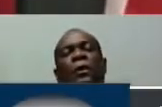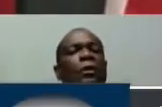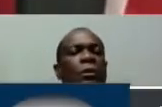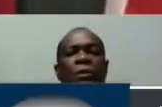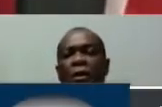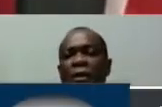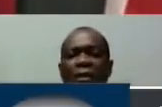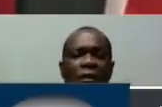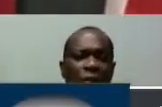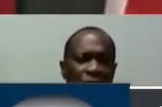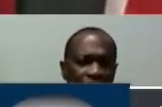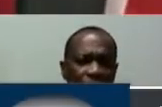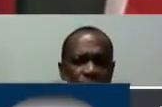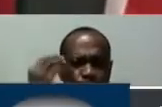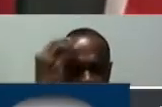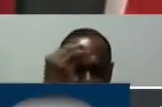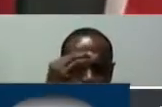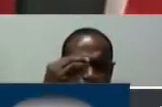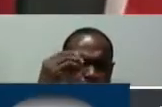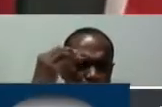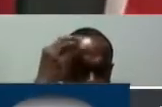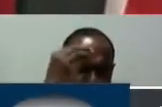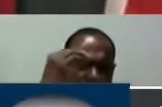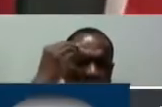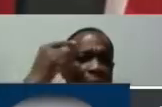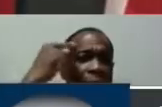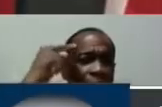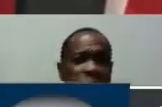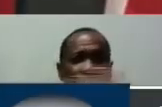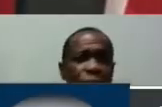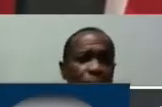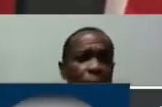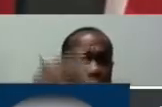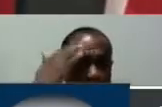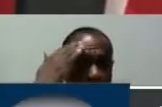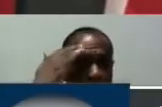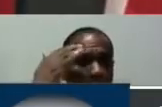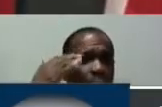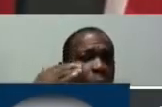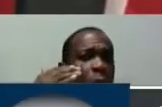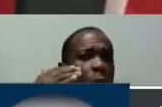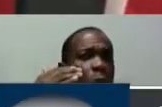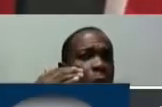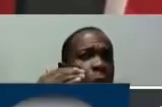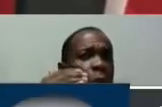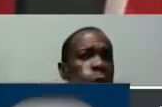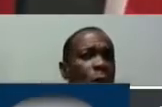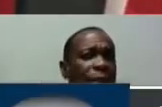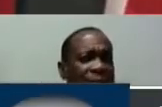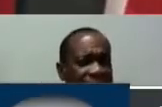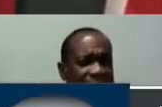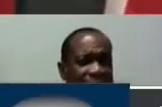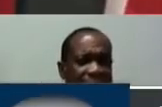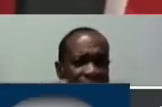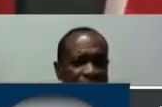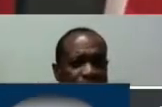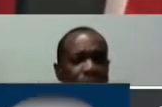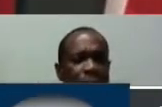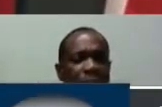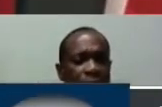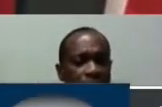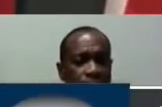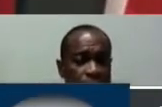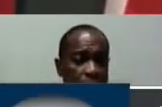cogitation on this matter, I think everybody knows what each person's position is on it. But the